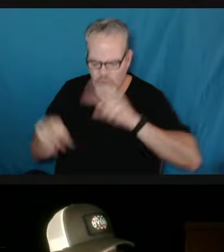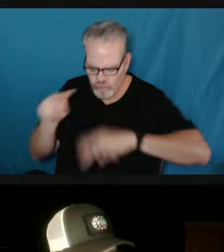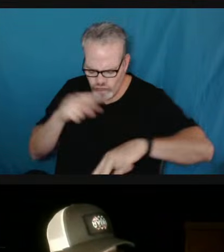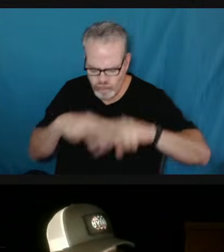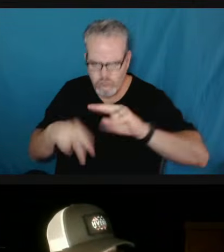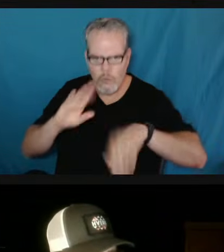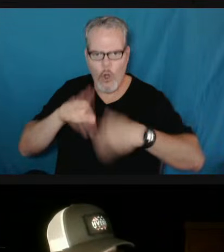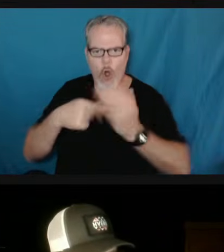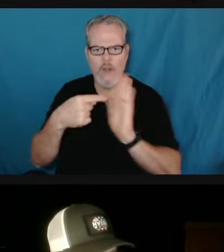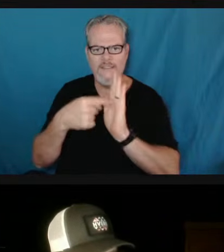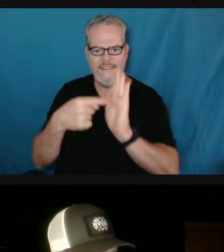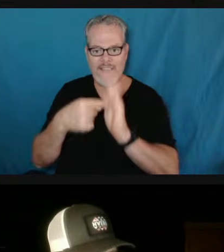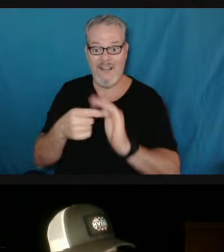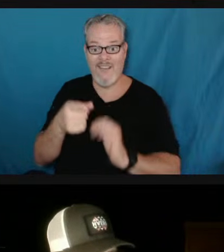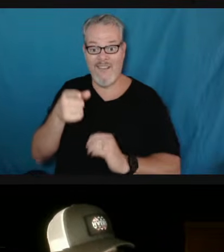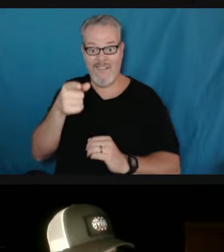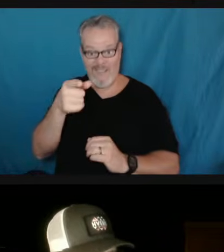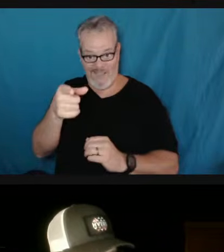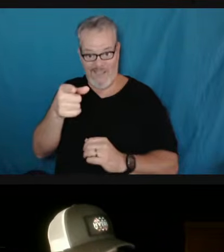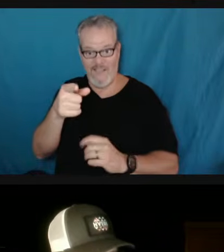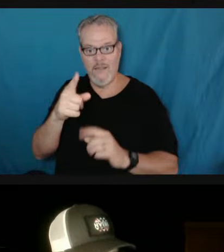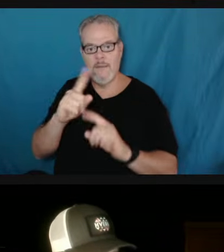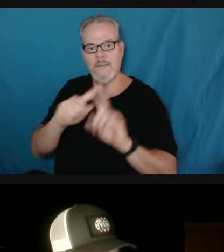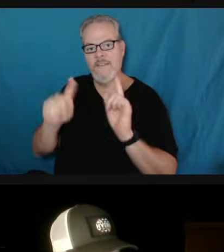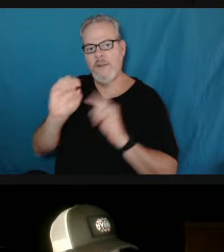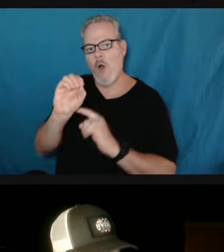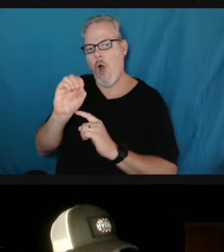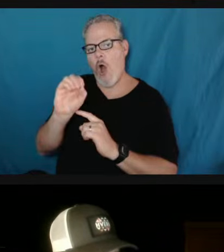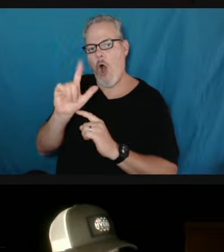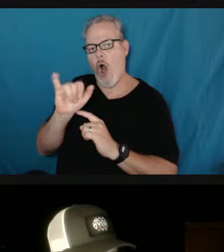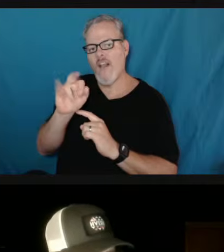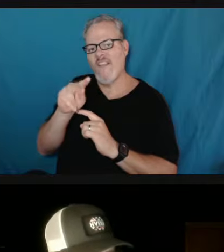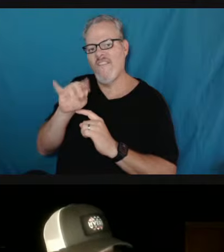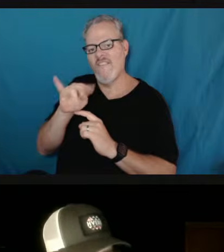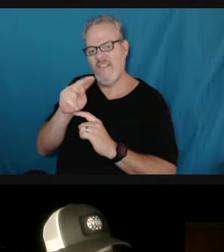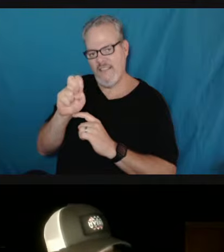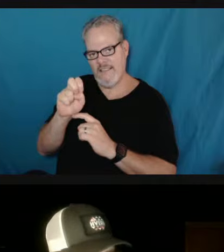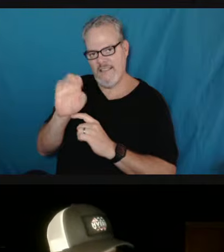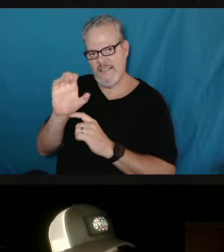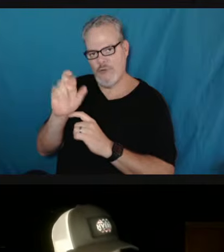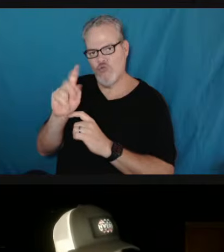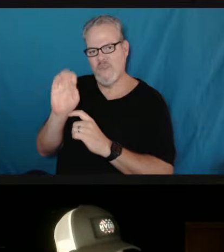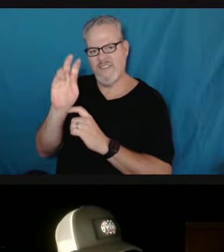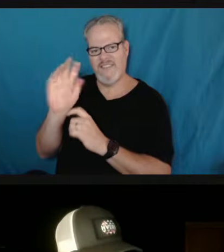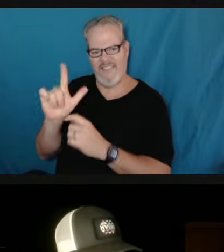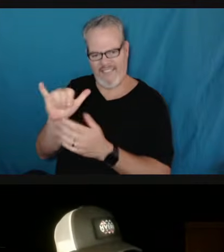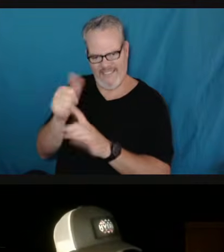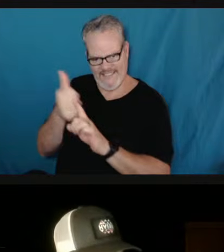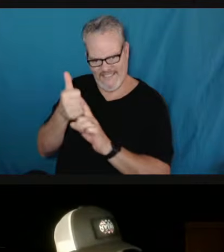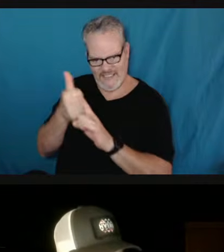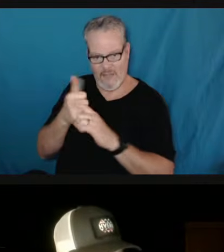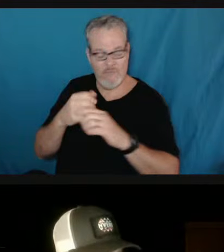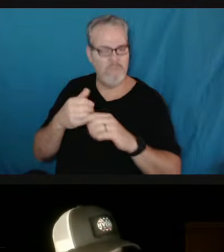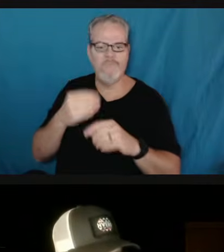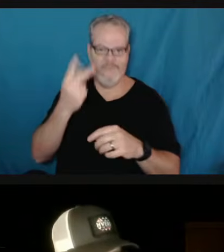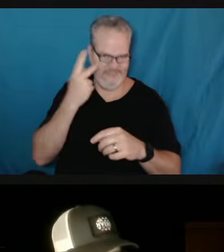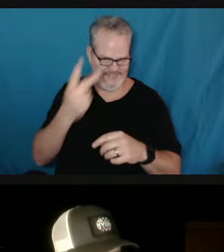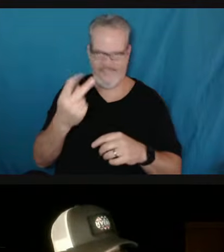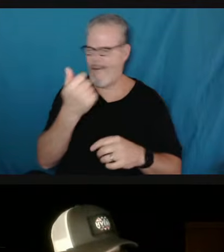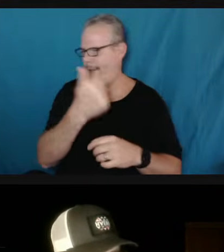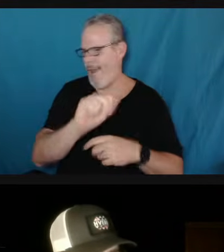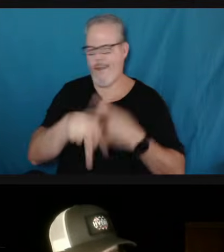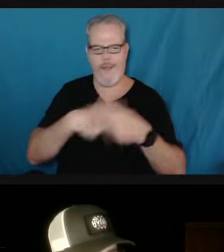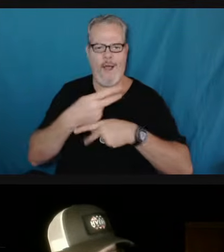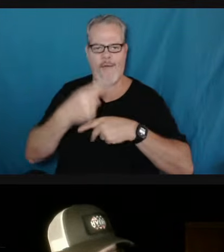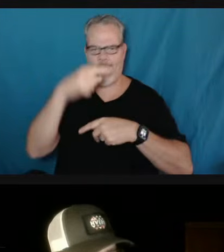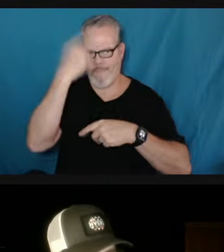in your lava sample from any episode or eruption. And within those, you can find these mountain